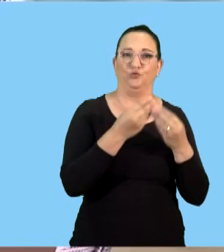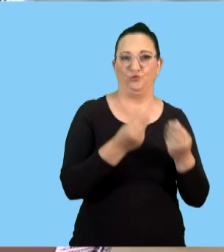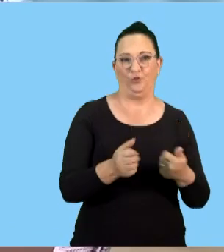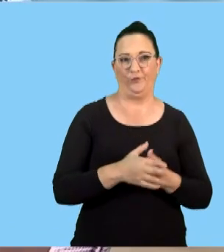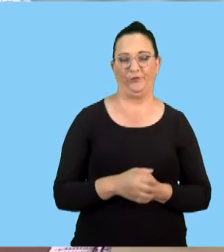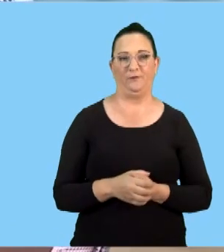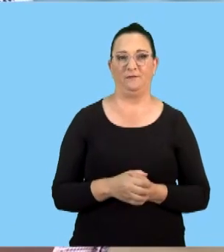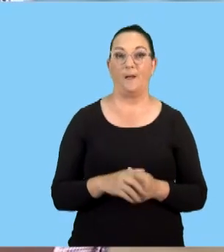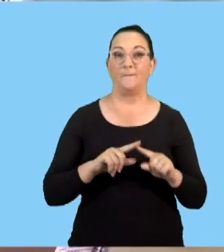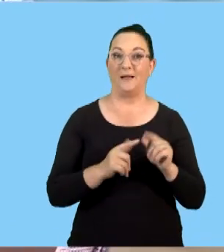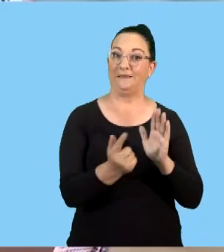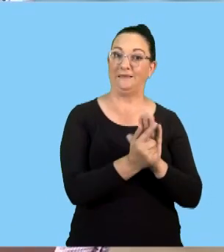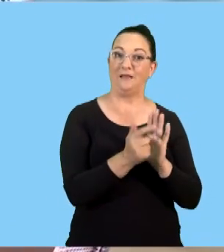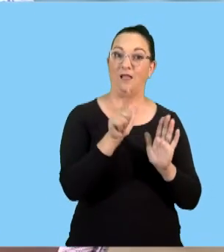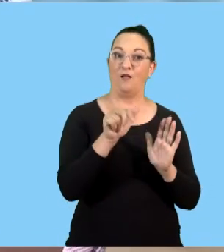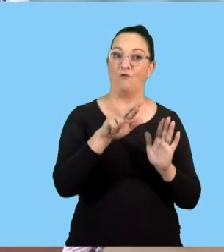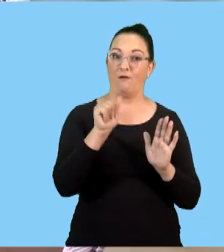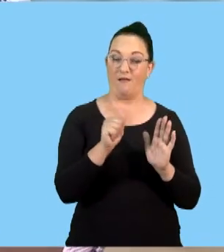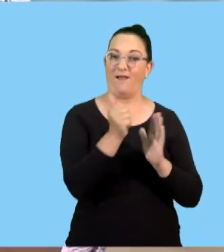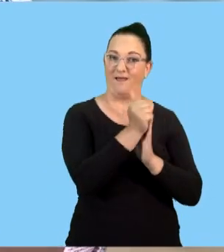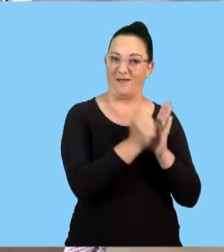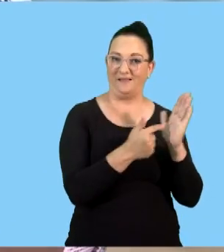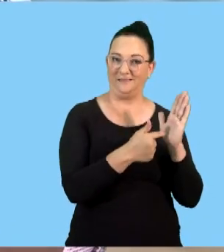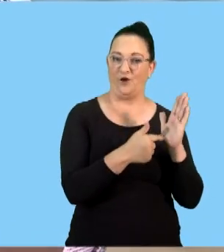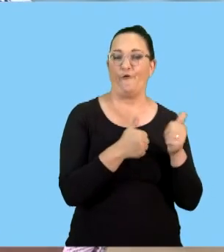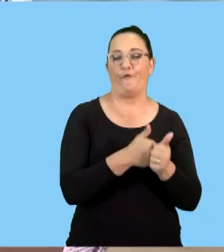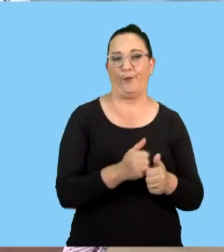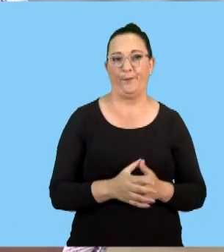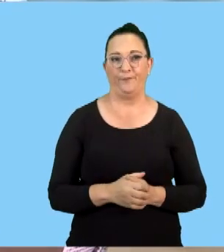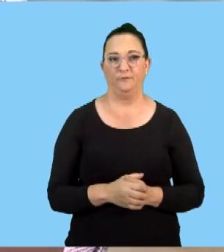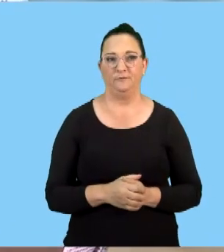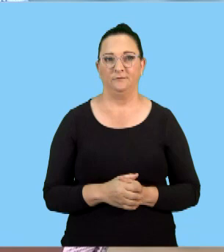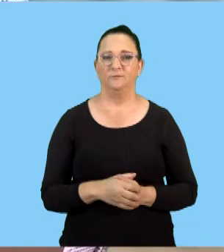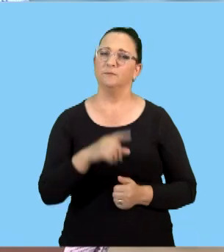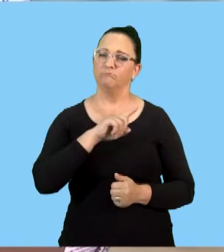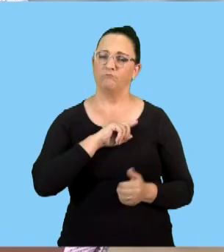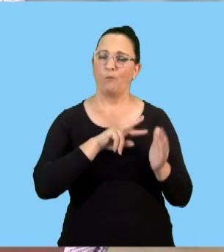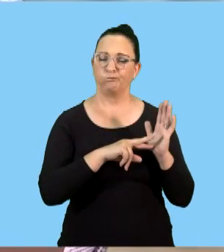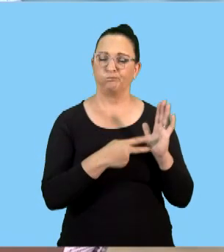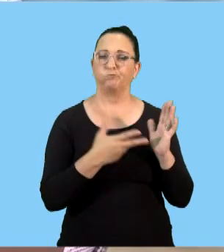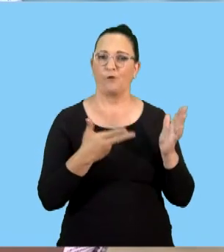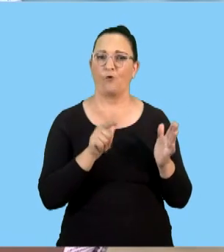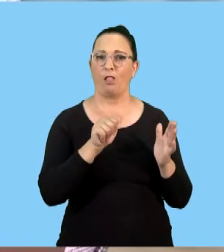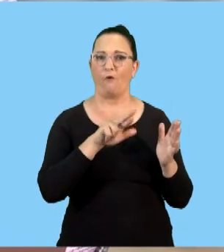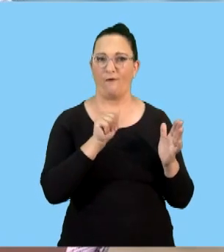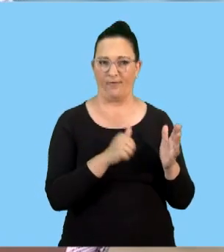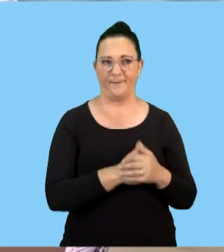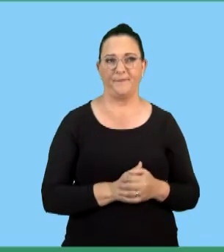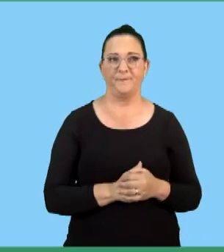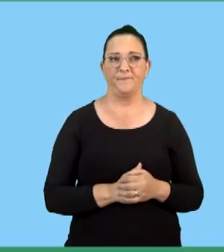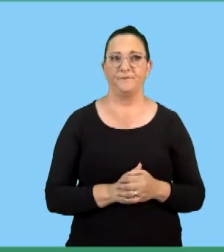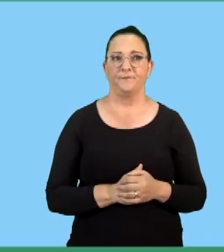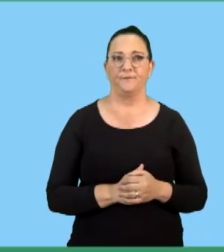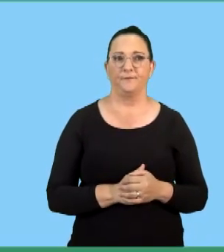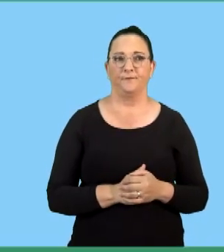to resolve it as per the Labor Relations Act. Right, so what is the purpose of the Labor Relations Act? The